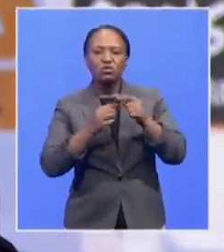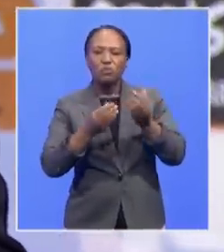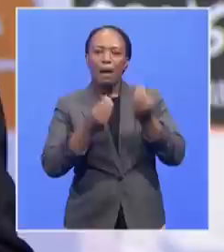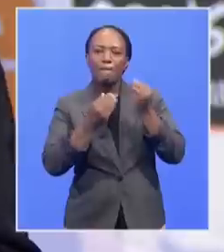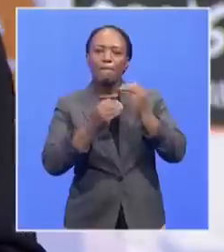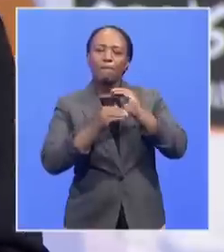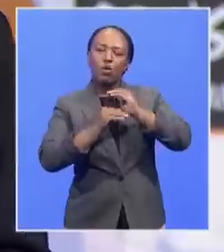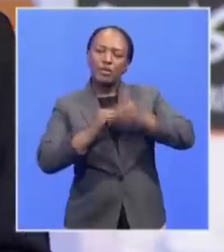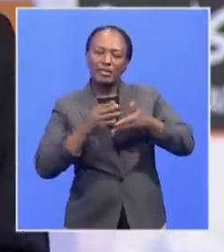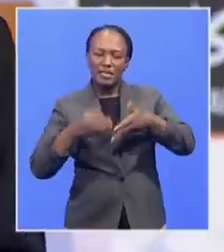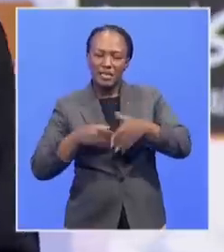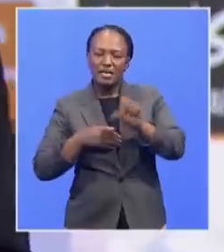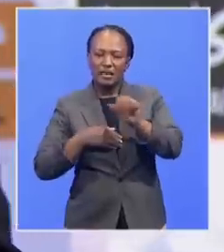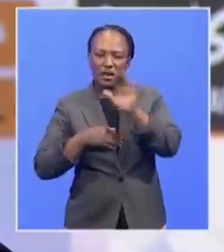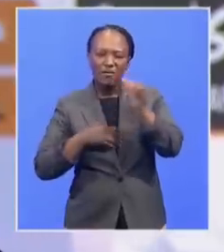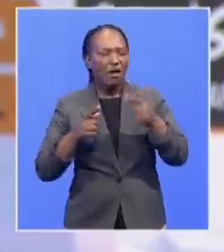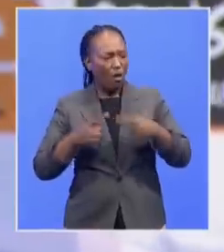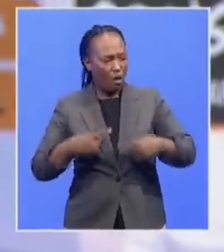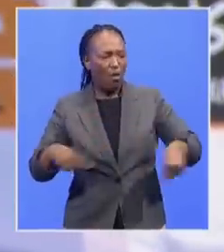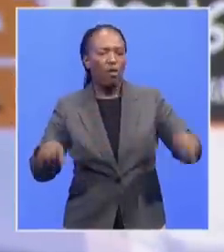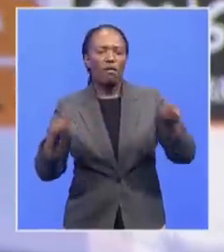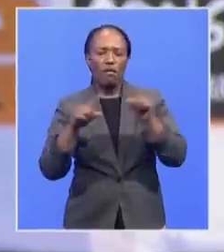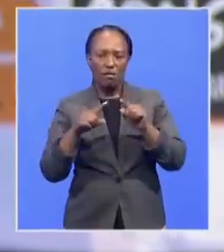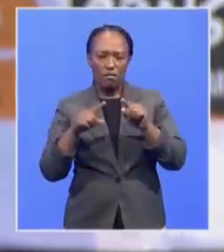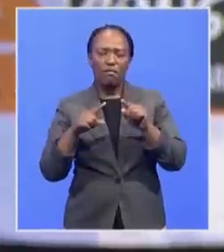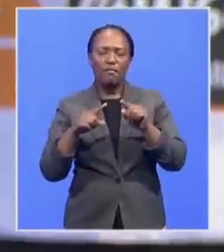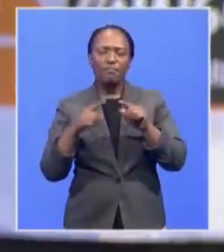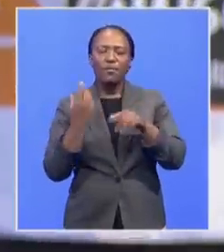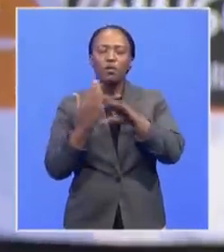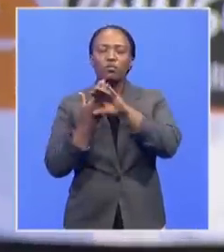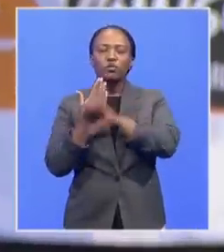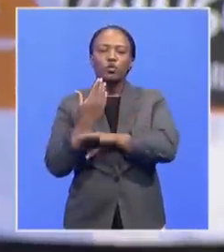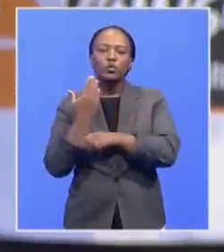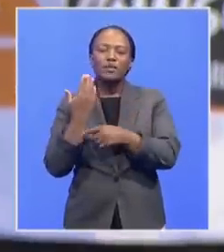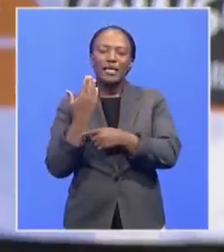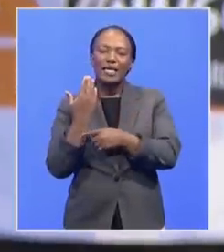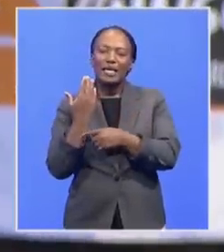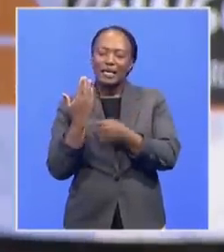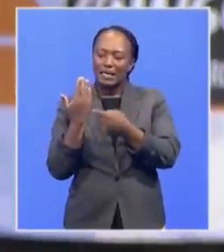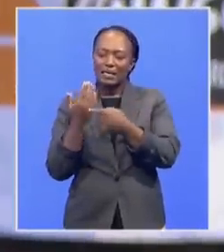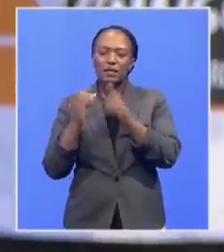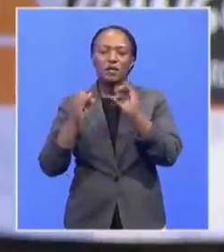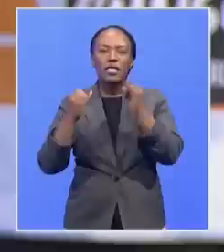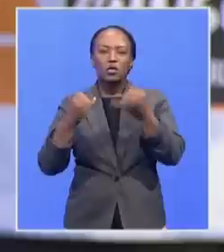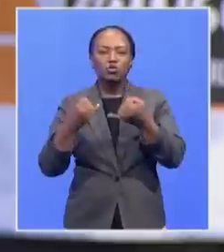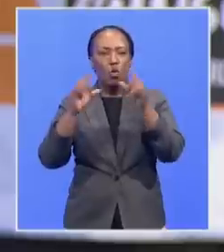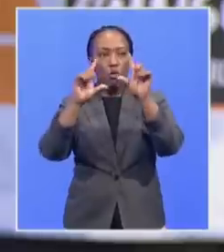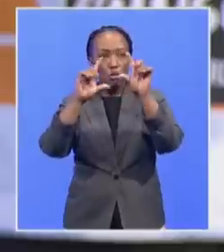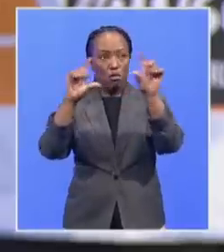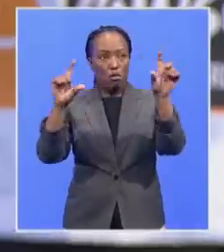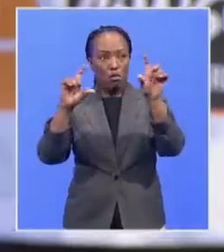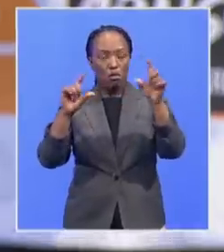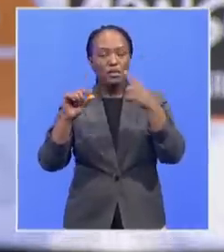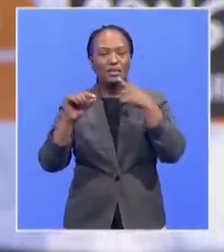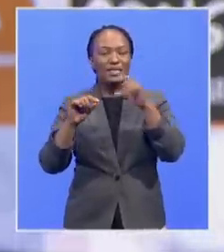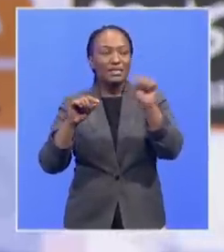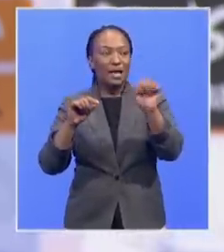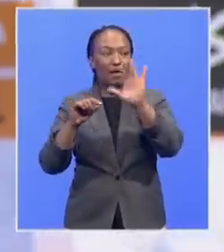words of the preamble of our constitution declare, South Africa belongs to all who live in